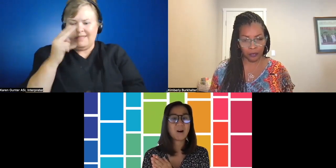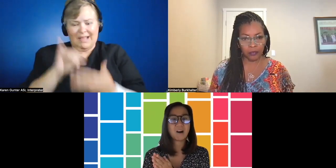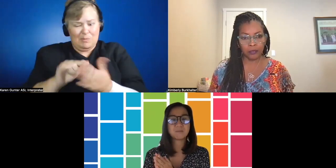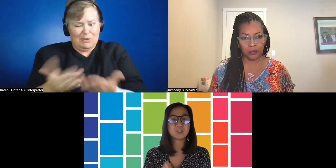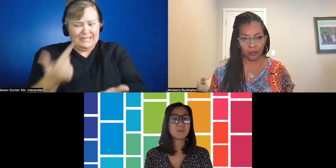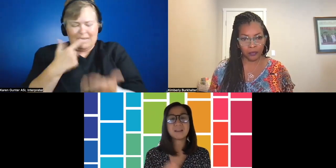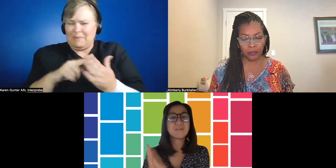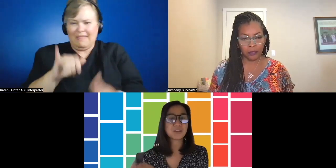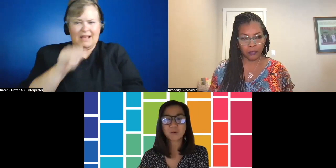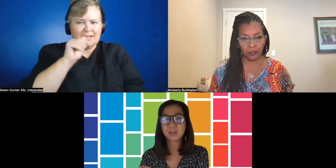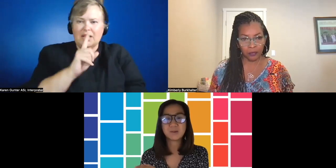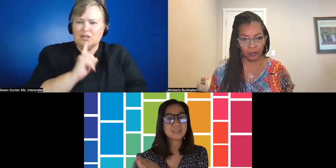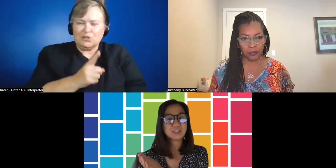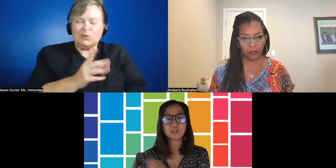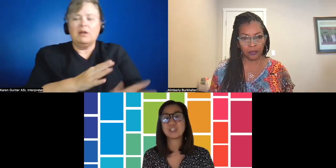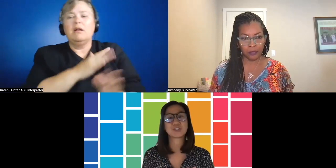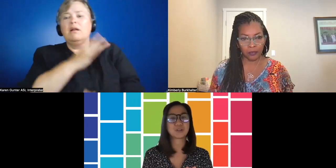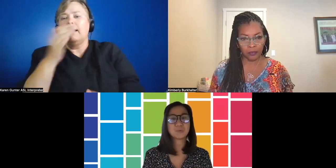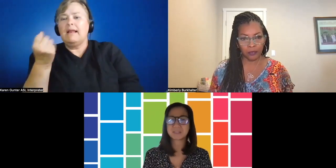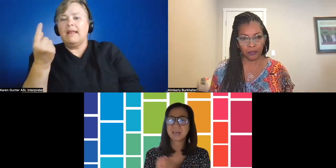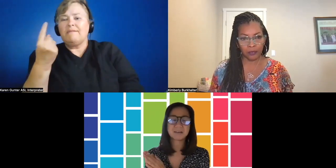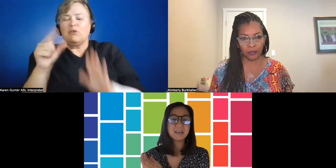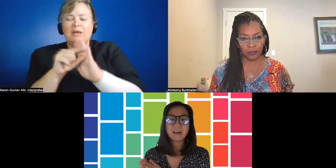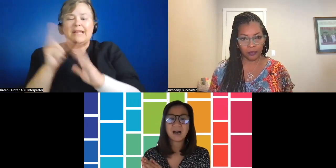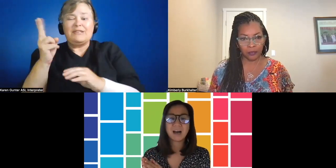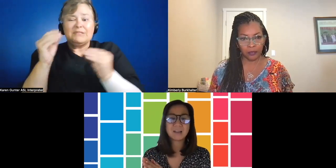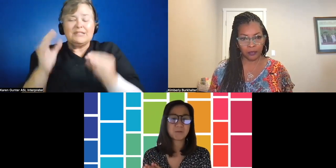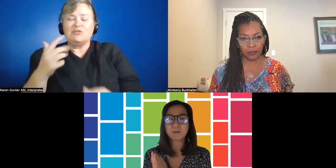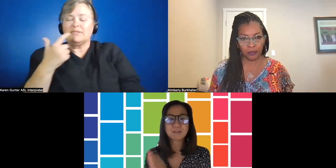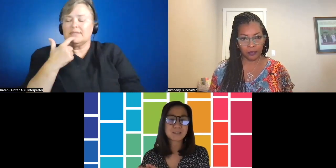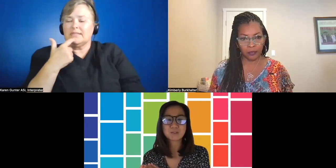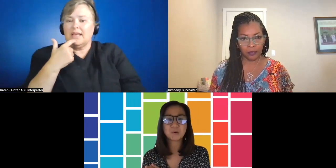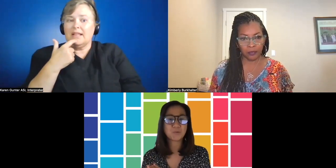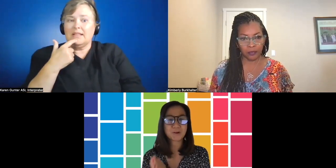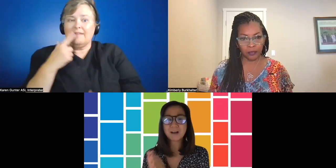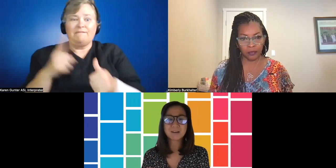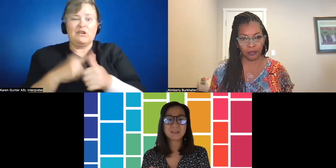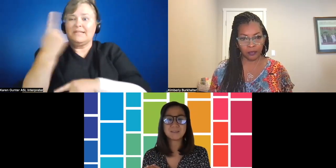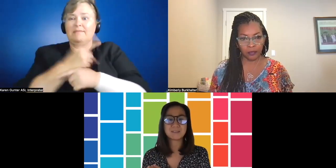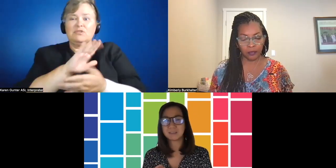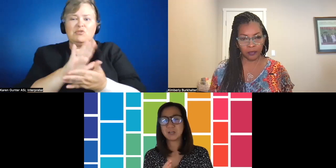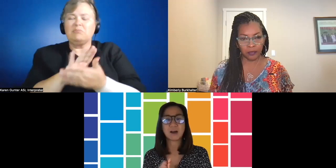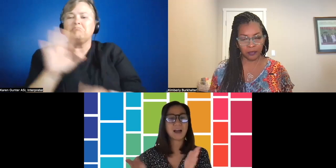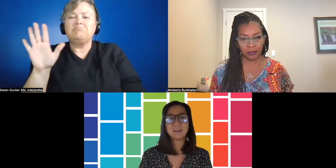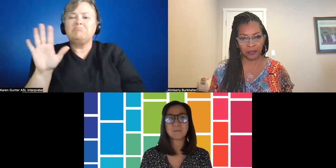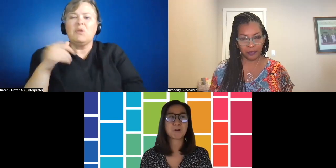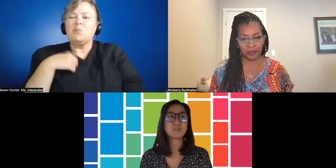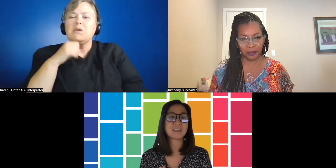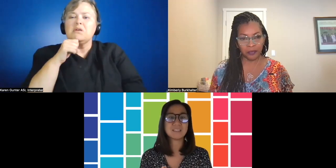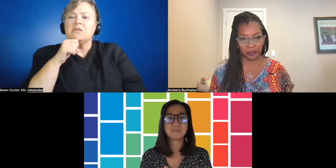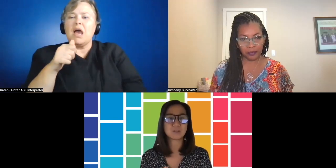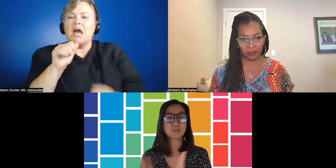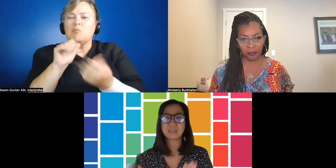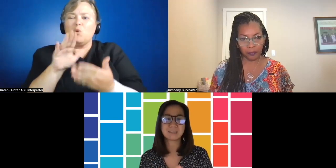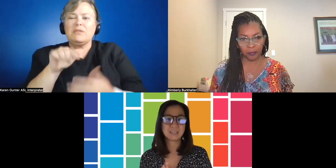right? To my 11th grade US history teacher who was like, the first day of school, we're not going to, I approach this